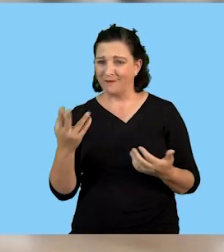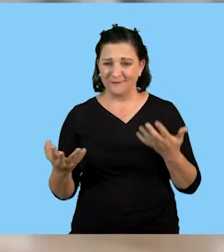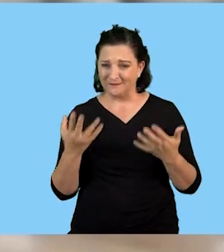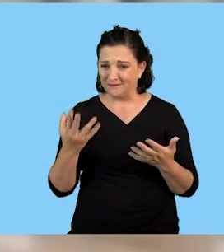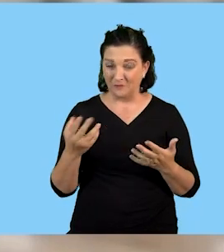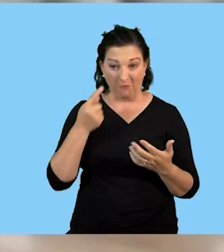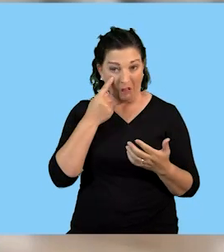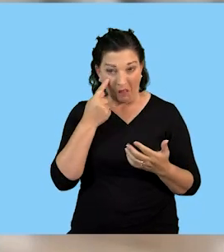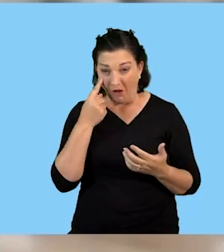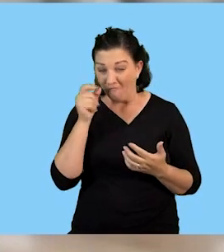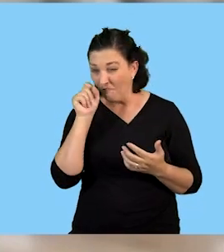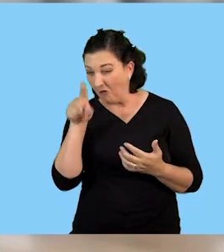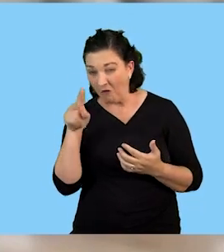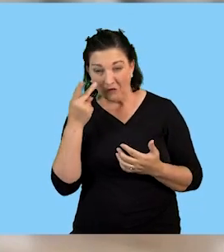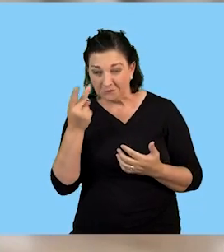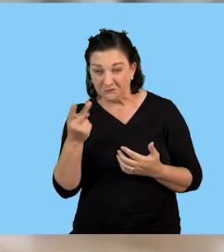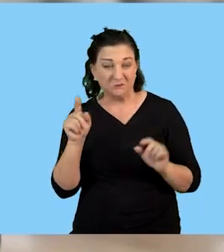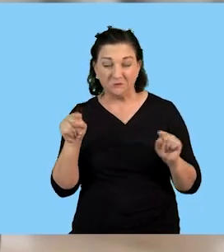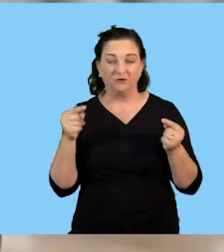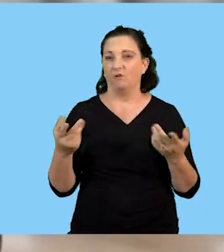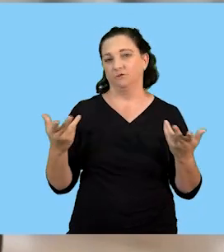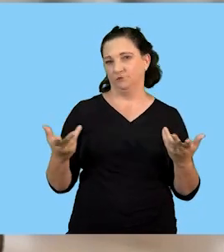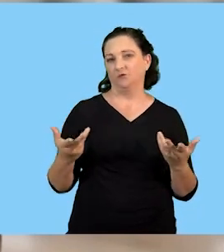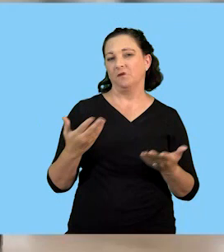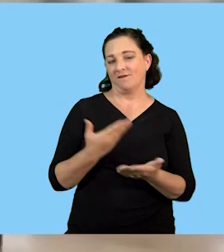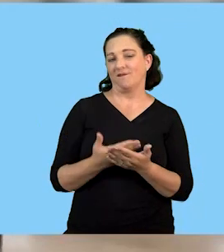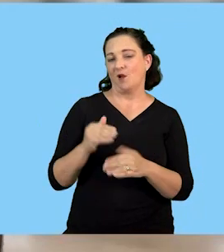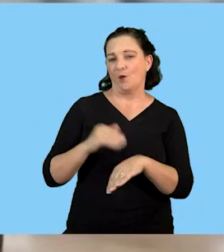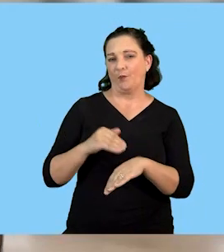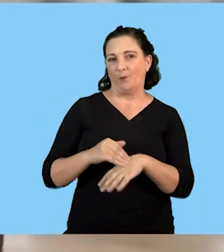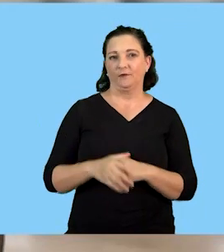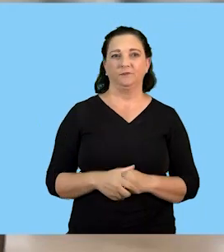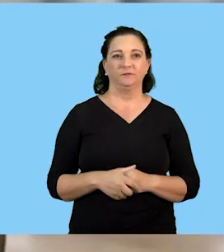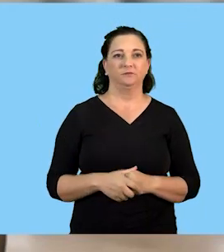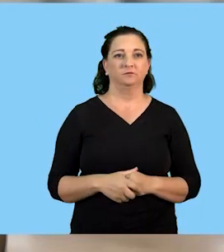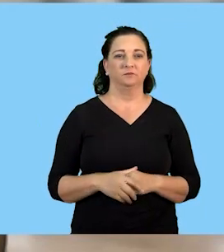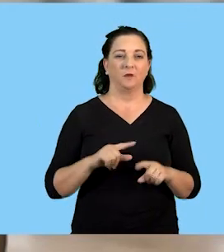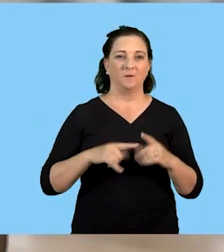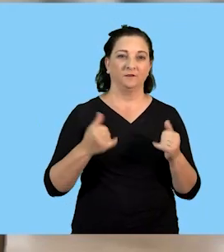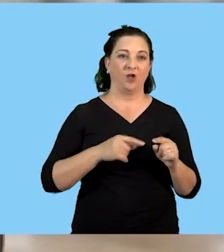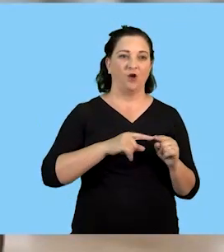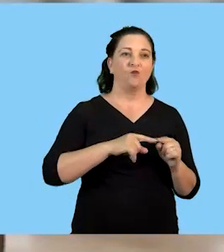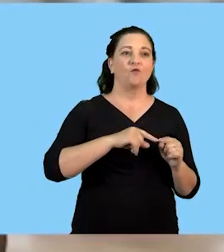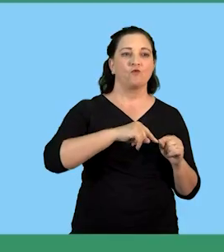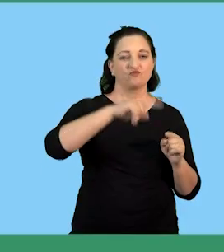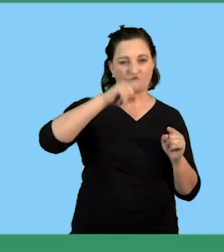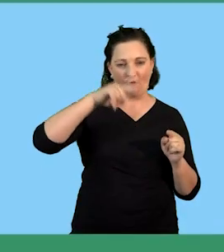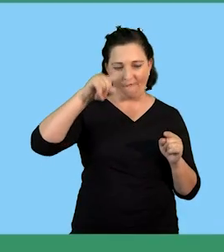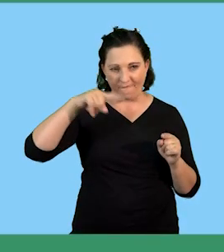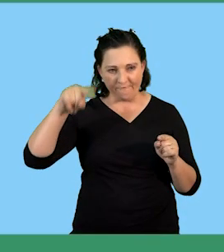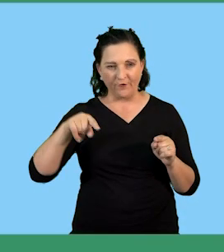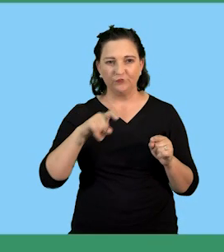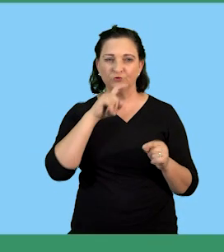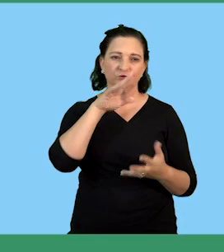have an eyesight problem, maybe because they cannot see from a distance. Then we've got graphs, which summarizes information